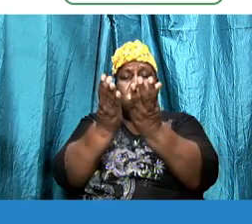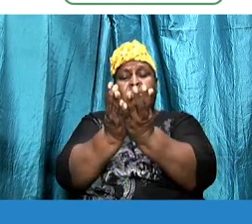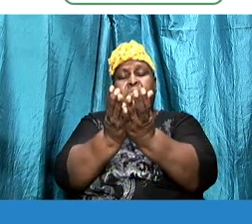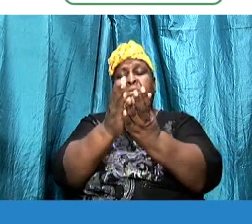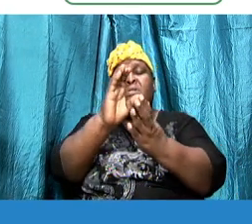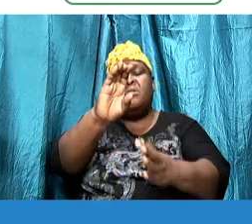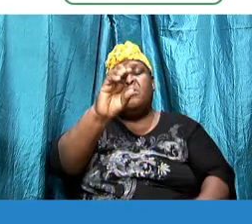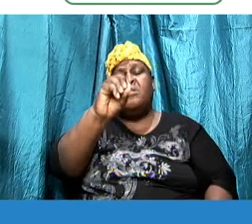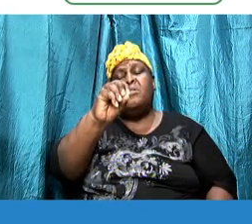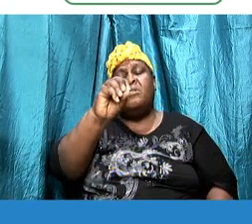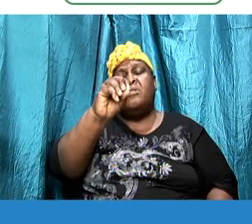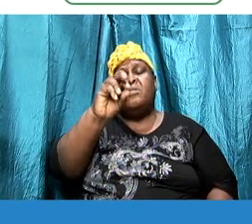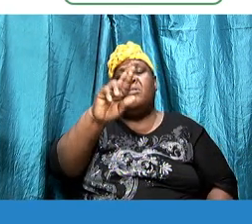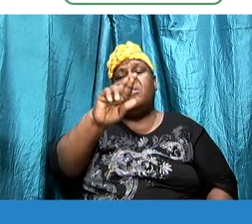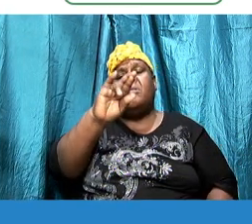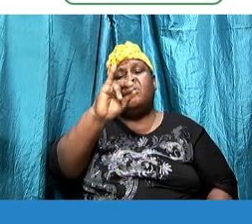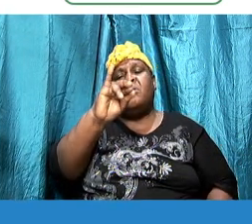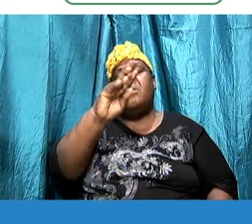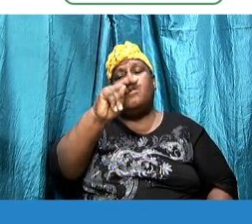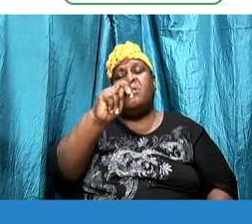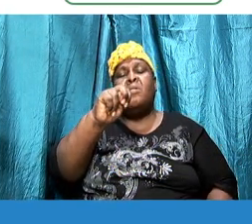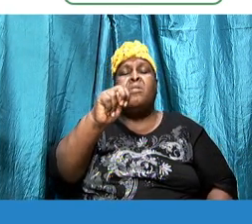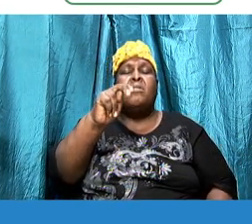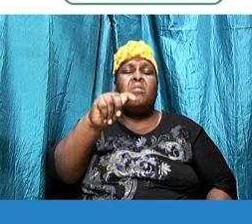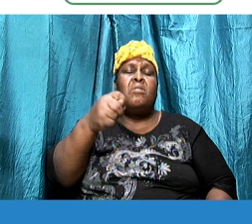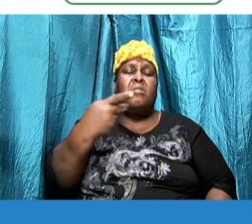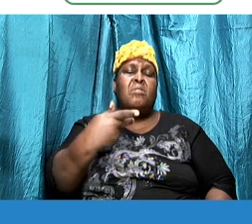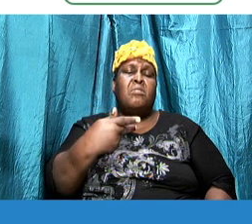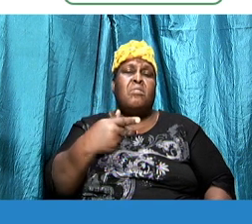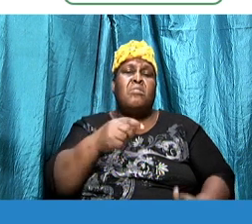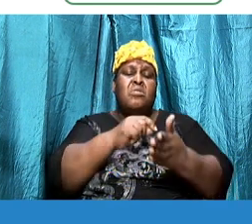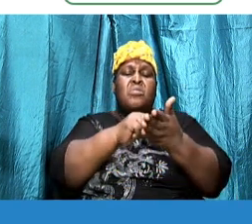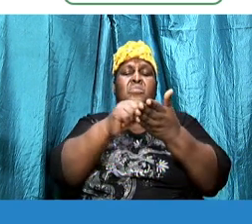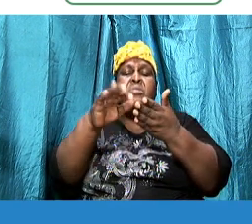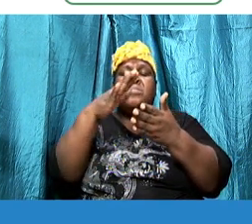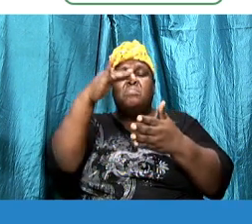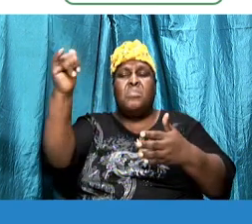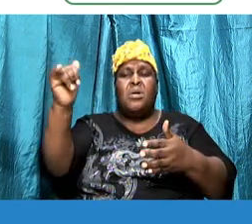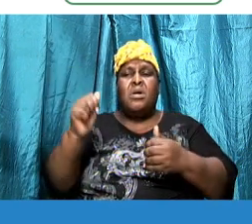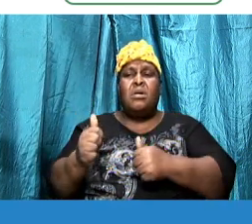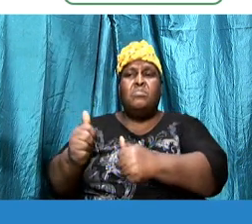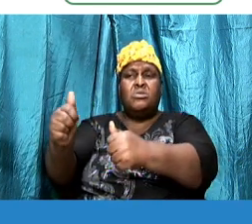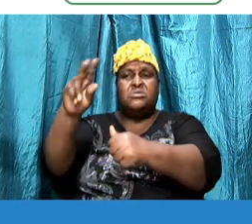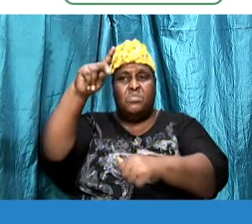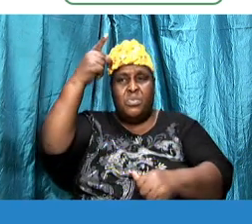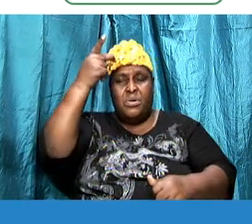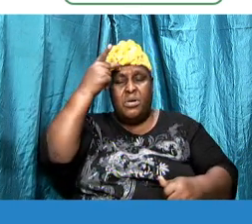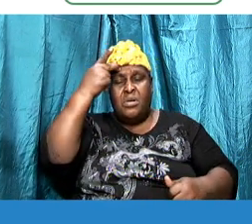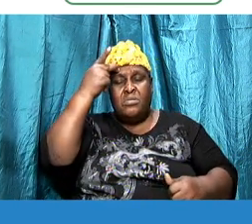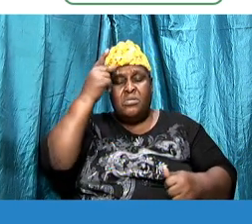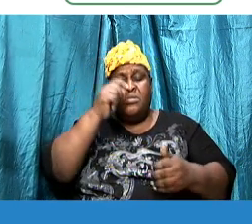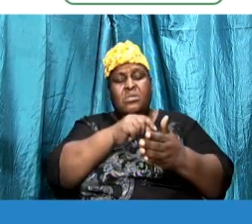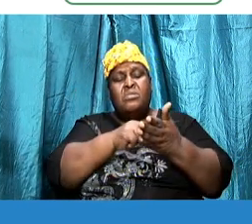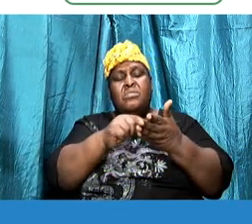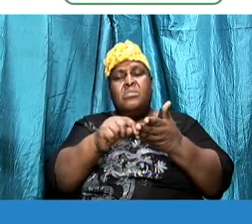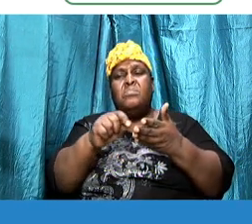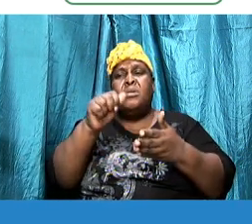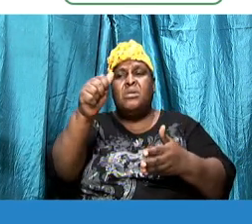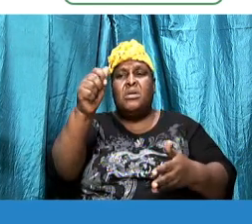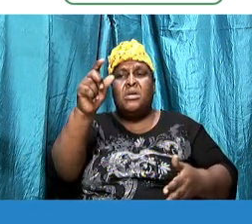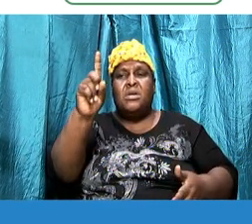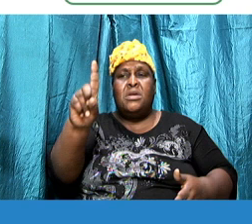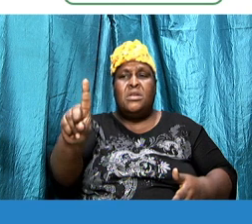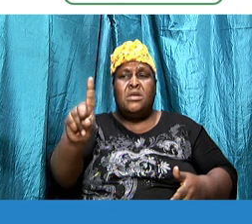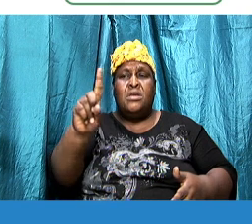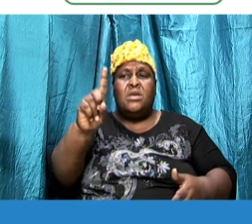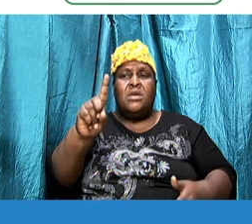was written by Paul, as you know. It was written about AD 57. This was some 20-something